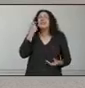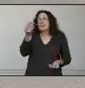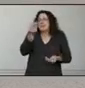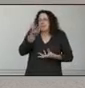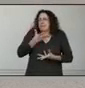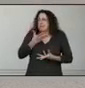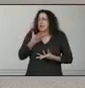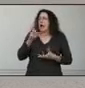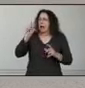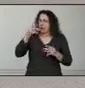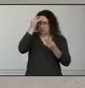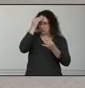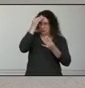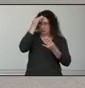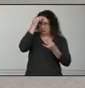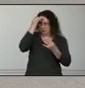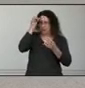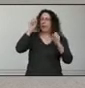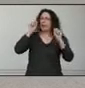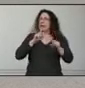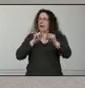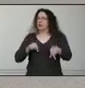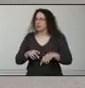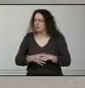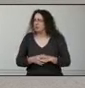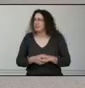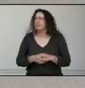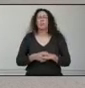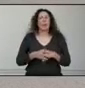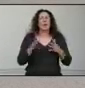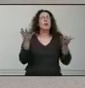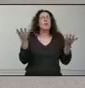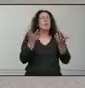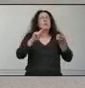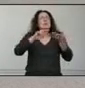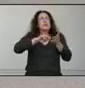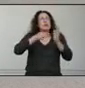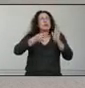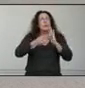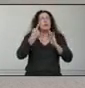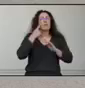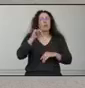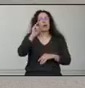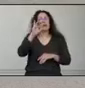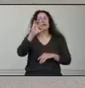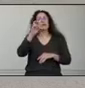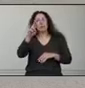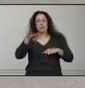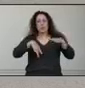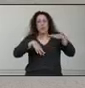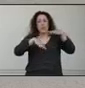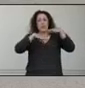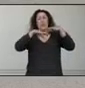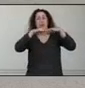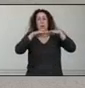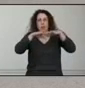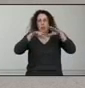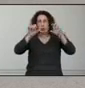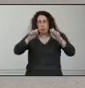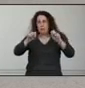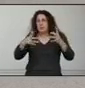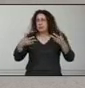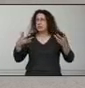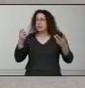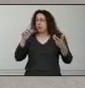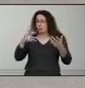and formulate a response. So what does that mean, though, in terms of just where we are with ICU capacity in general as it stands today or the next